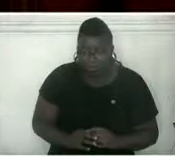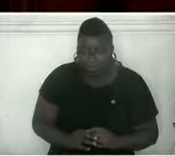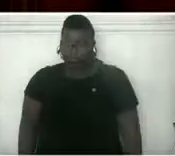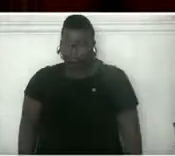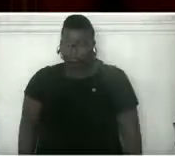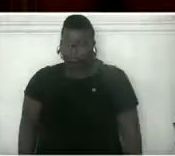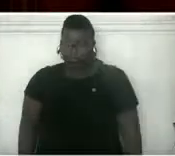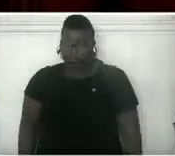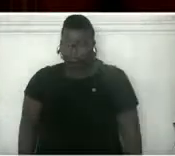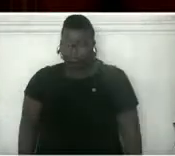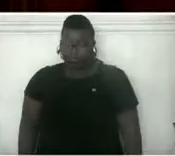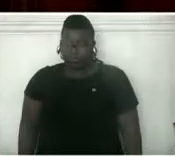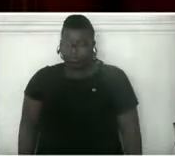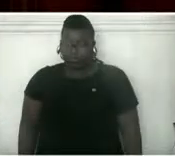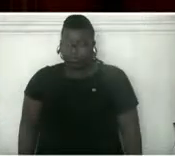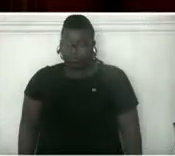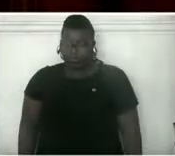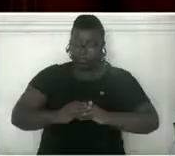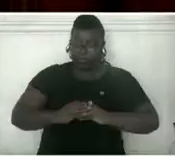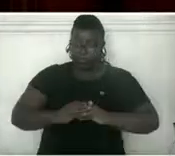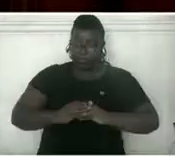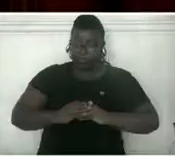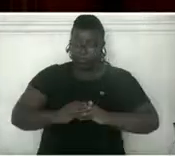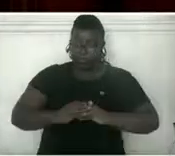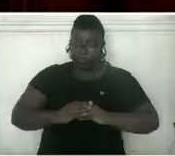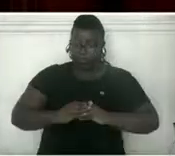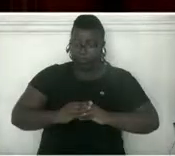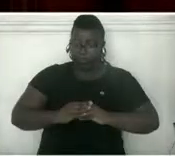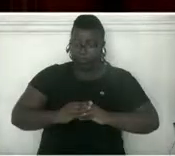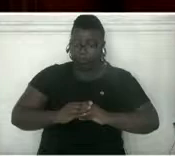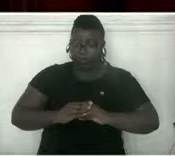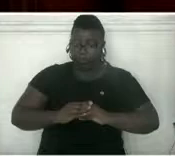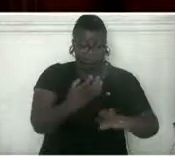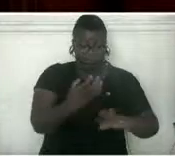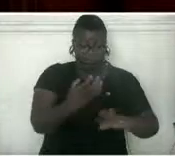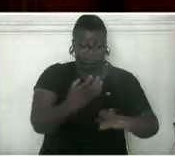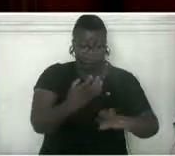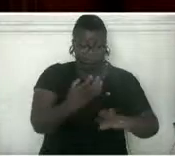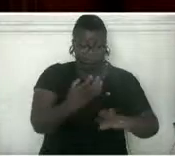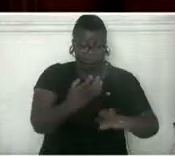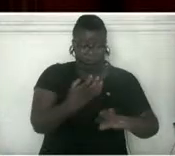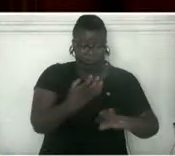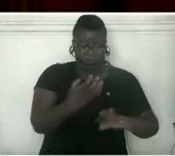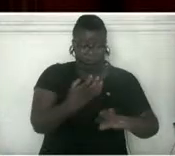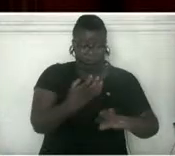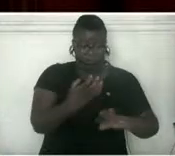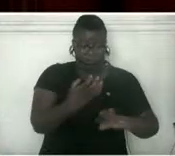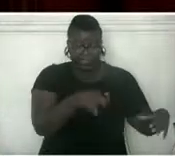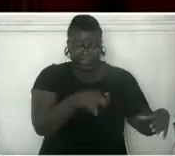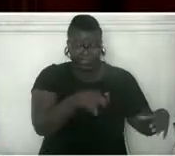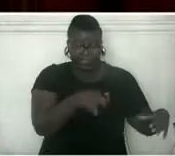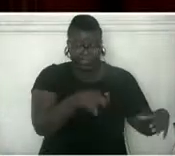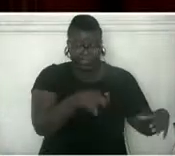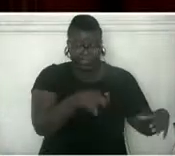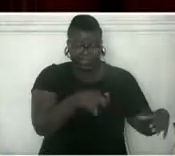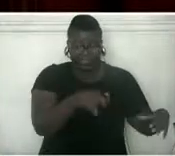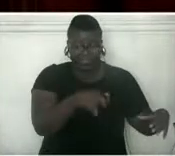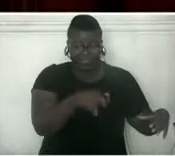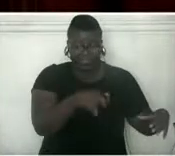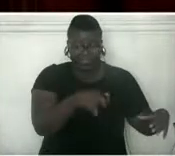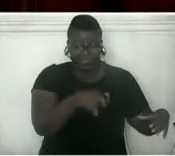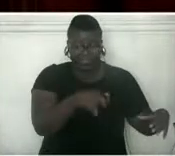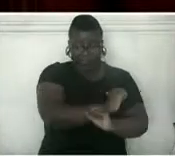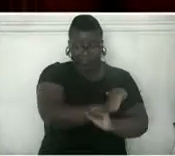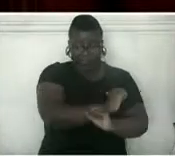Honourable members, the 2 special economic zones have become levers for industrialization within the